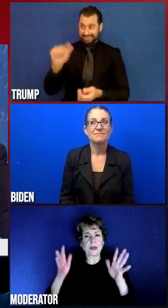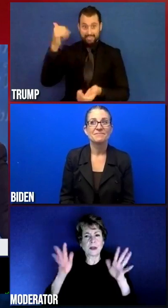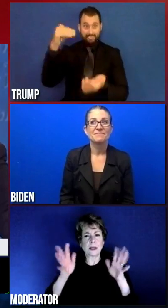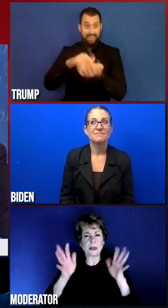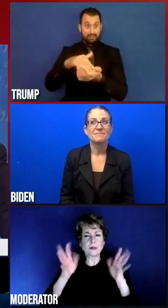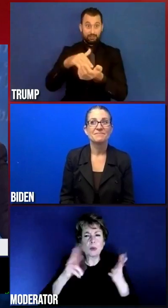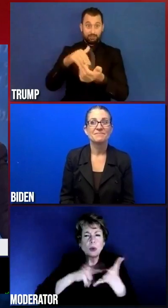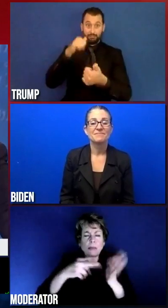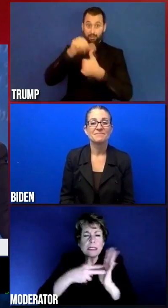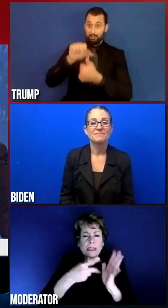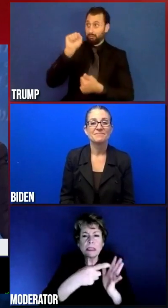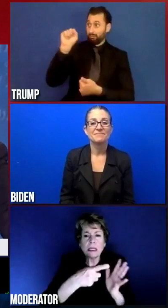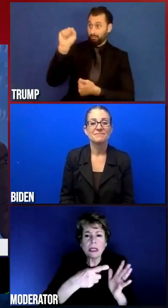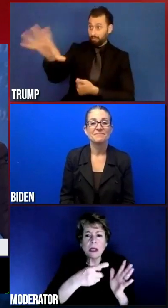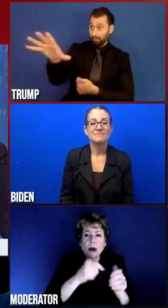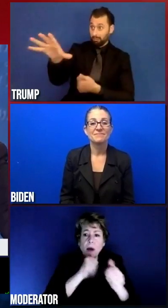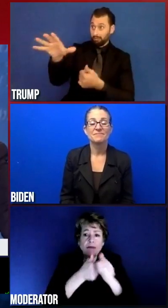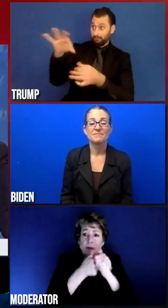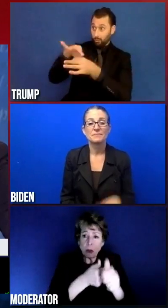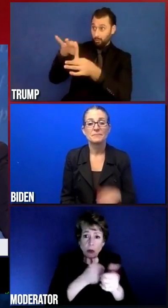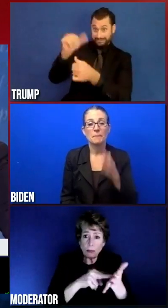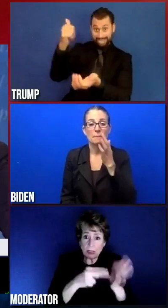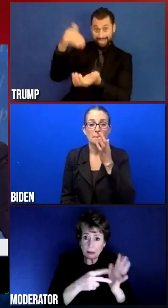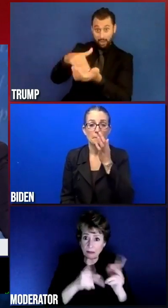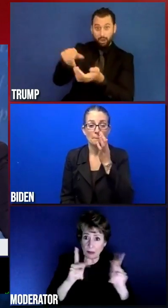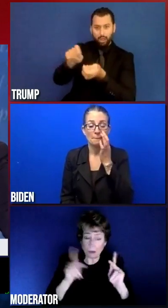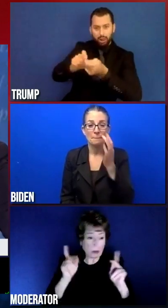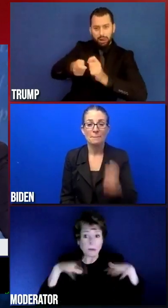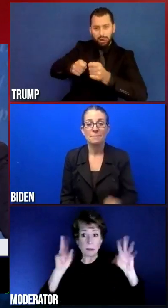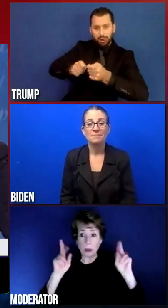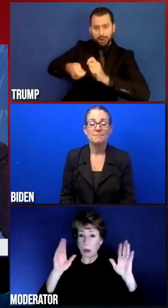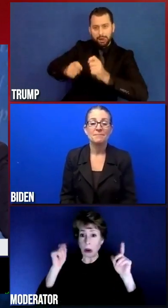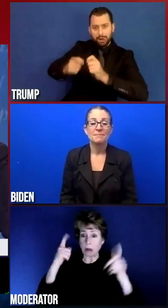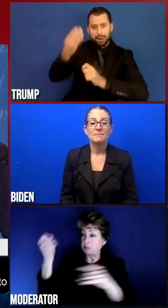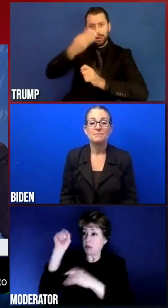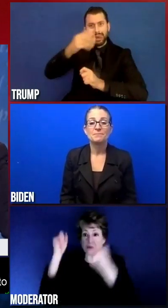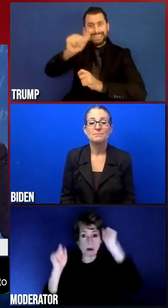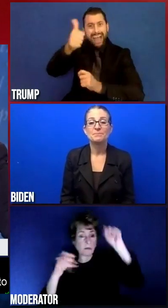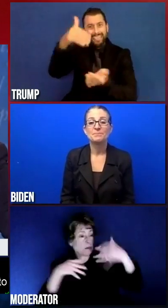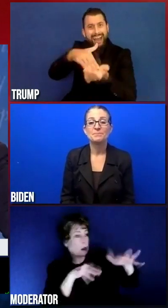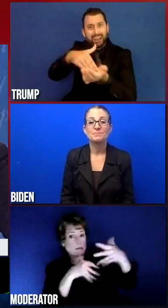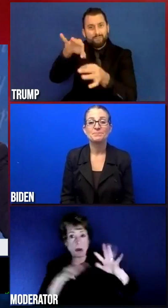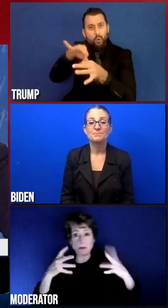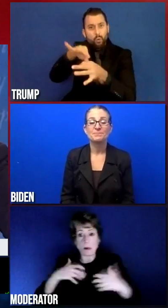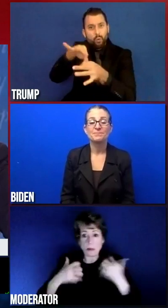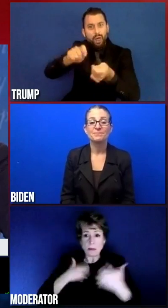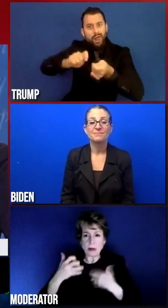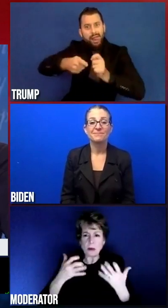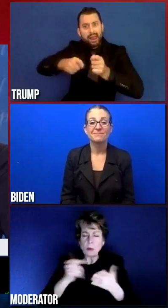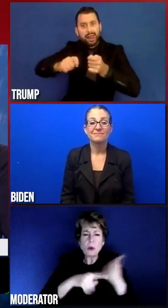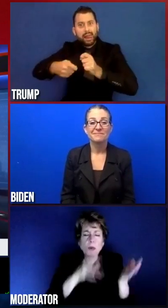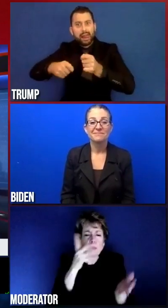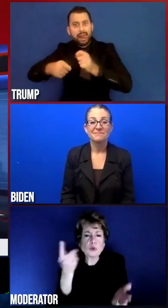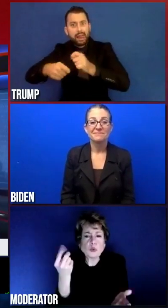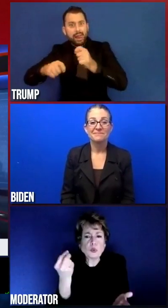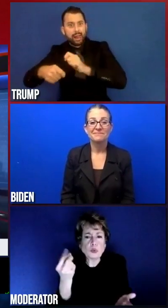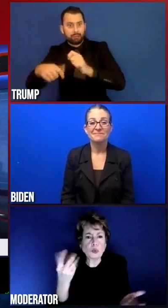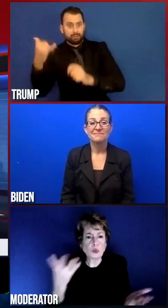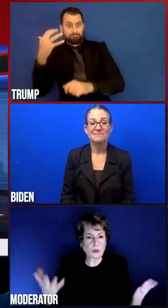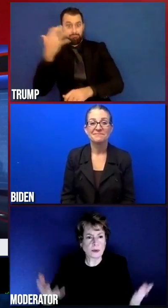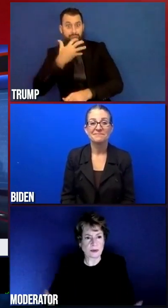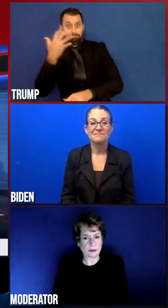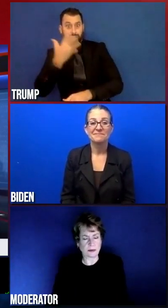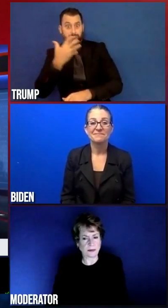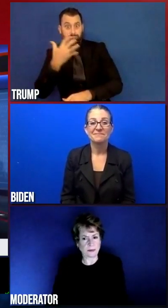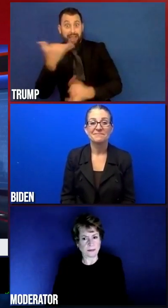people to take to the street? It means you have a fraudulent election. You're sending out 80 million ballots. They're not equipped to. These people aren't equipped to handle